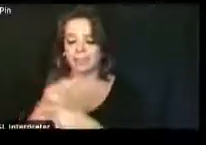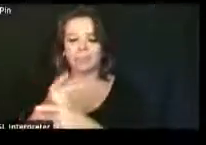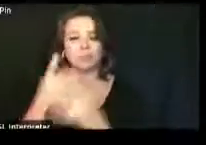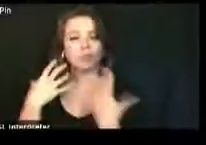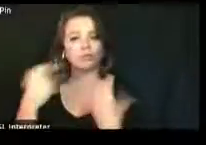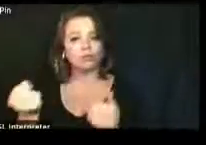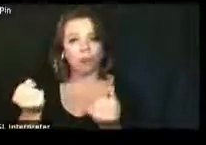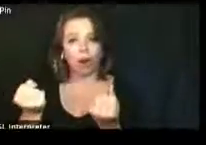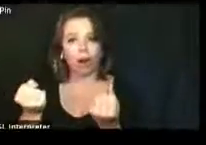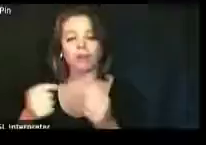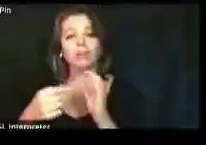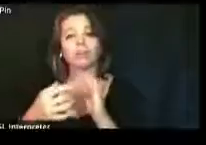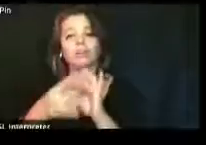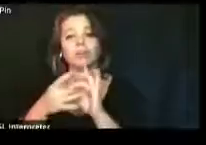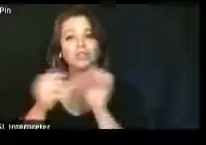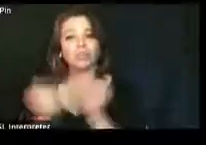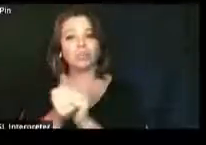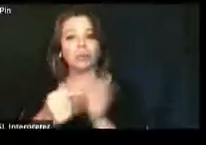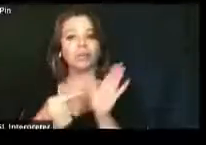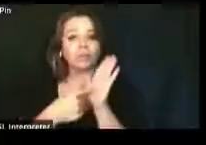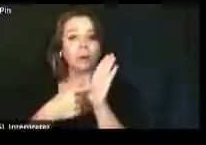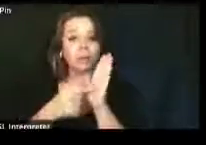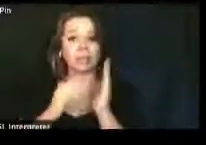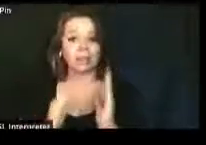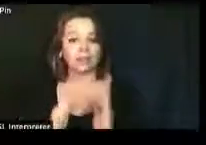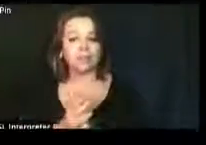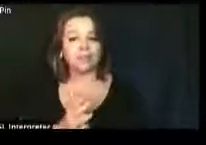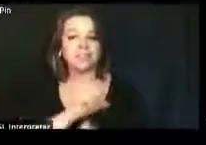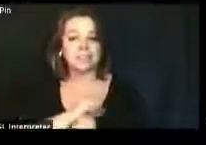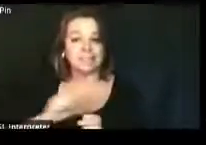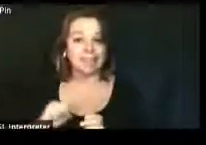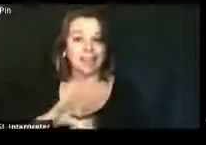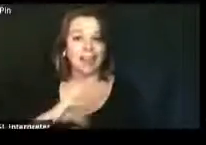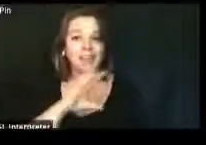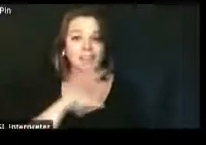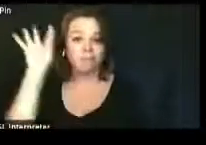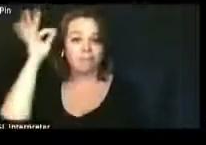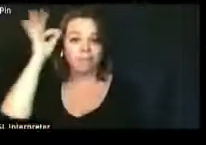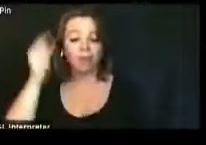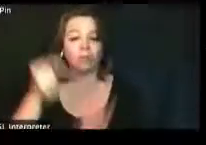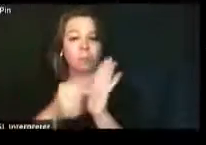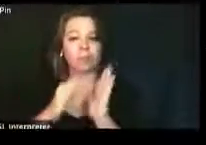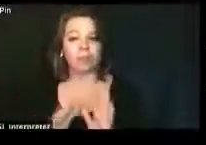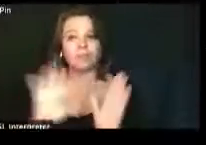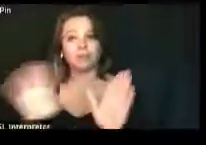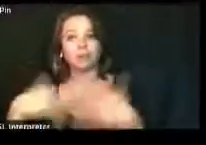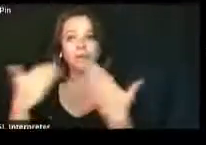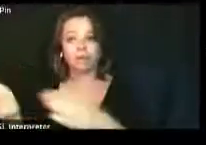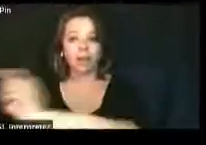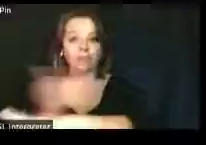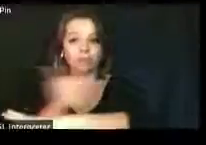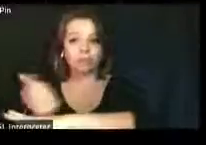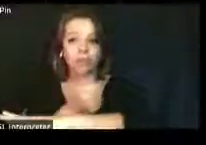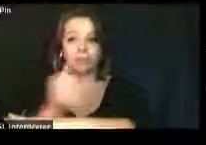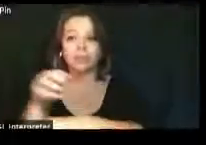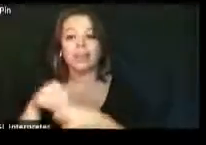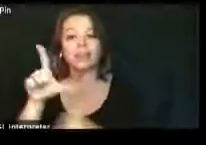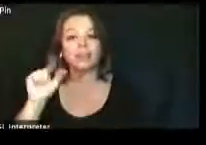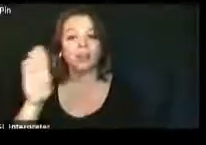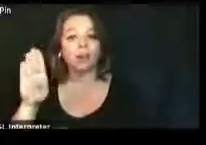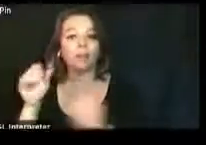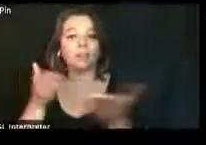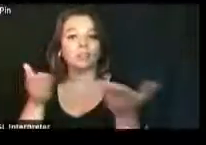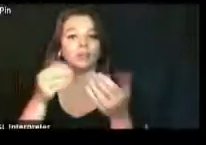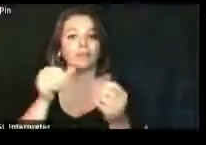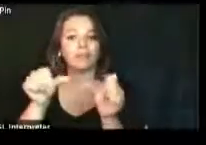and state representatives and efforts to provide essential transit services to its customers in the Long Beach service area.